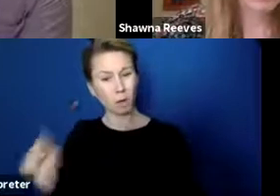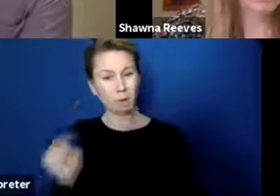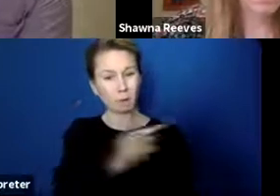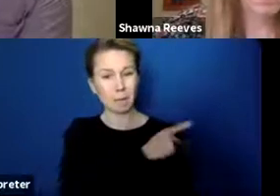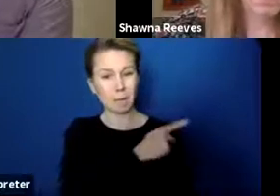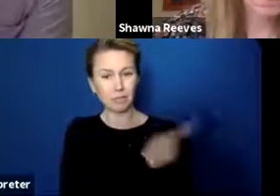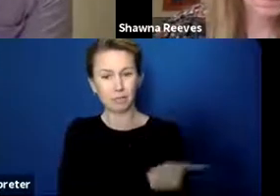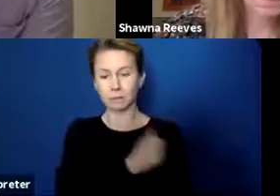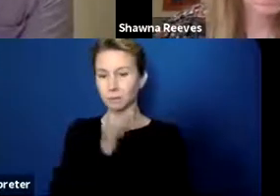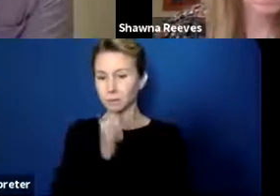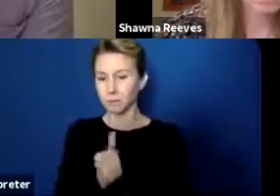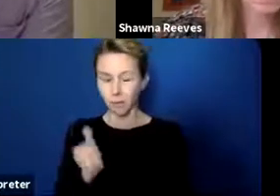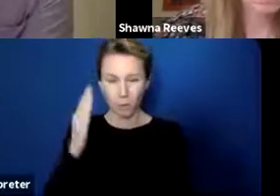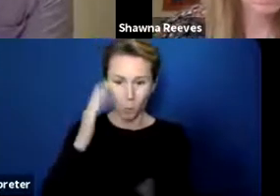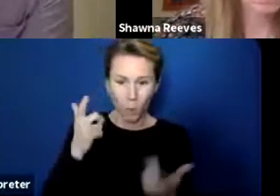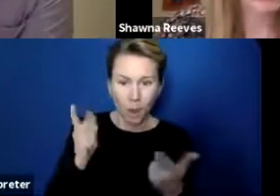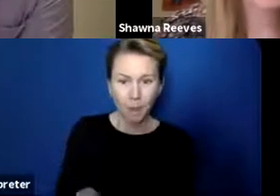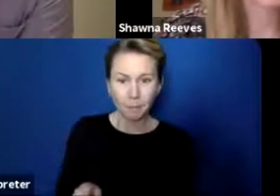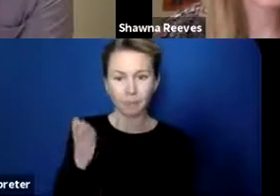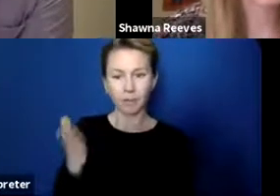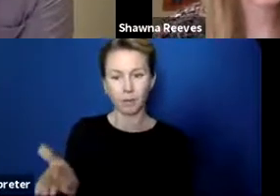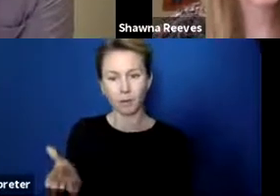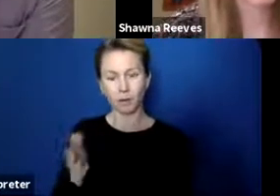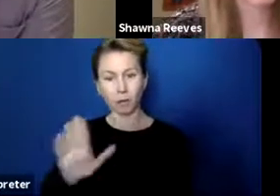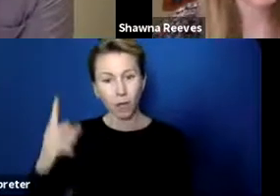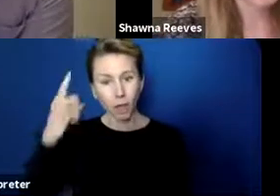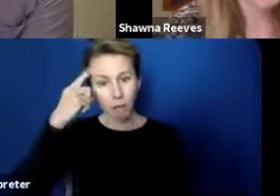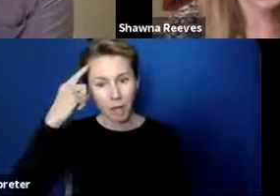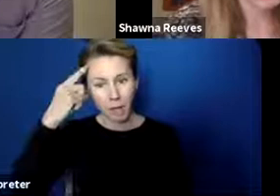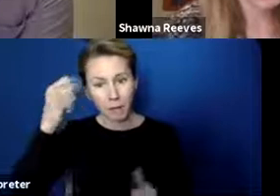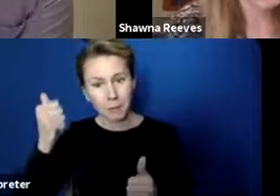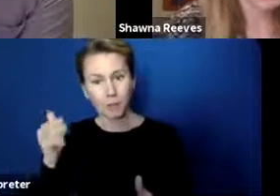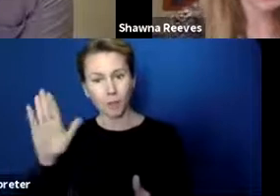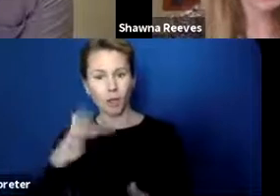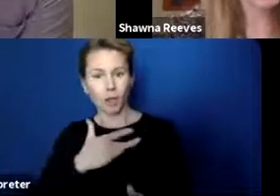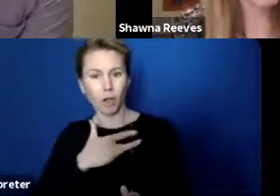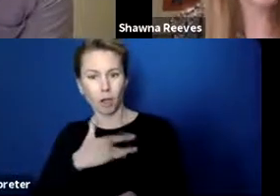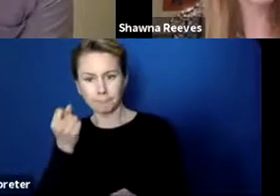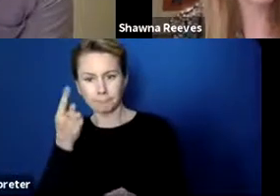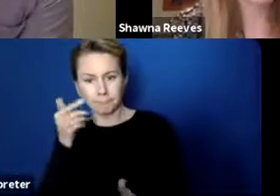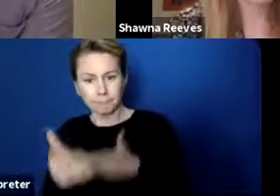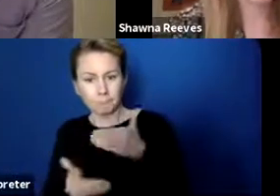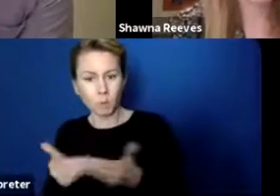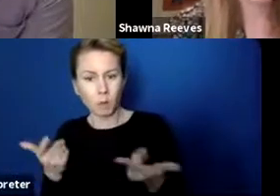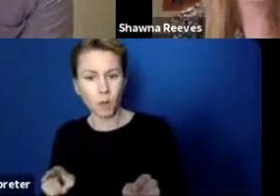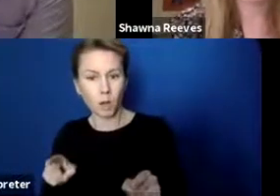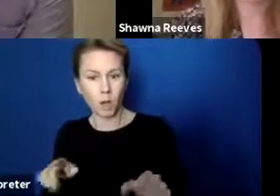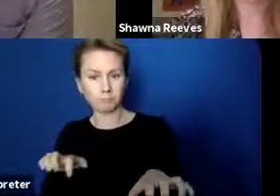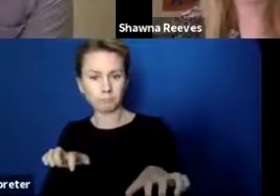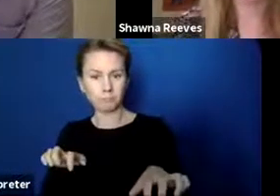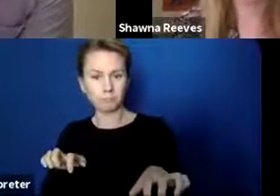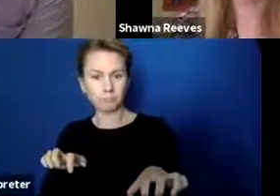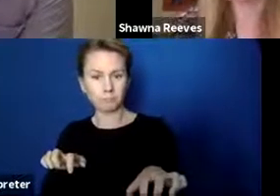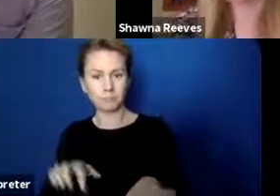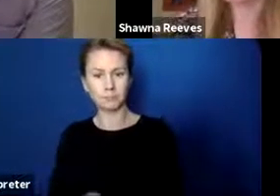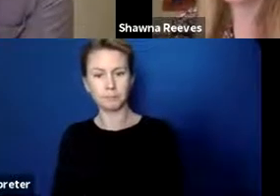really cut even more drastically than before the pandemic. So the Ombudsman is really frustrated by not knowing what's